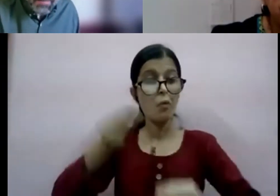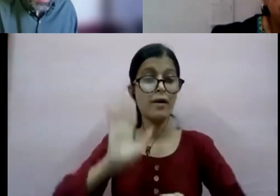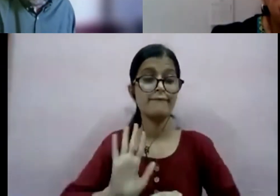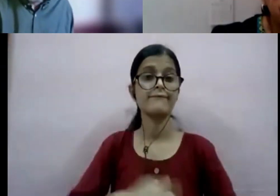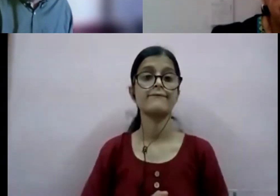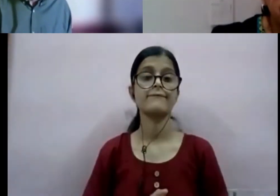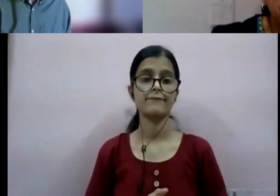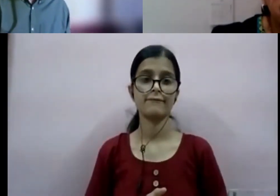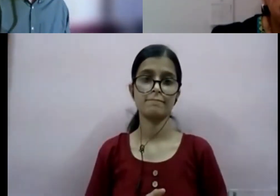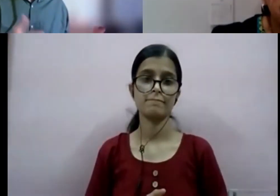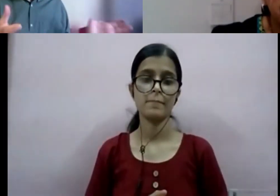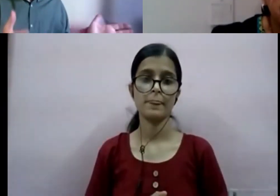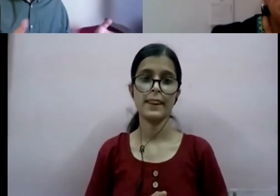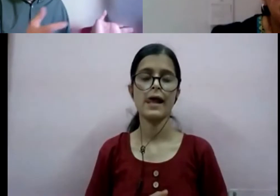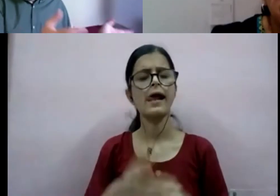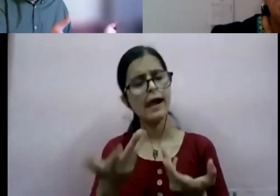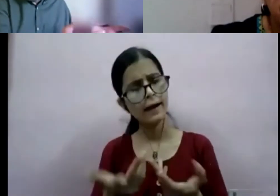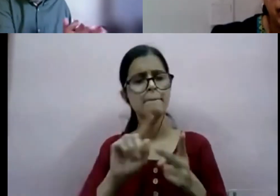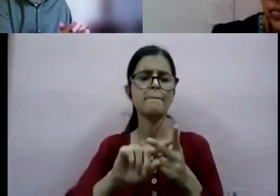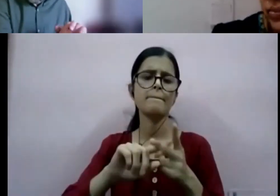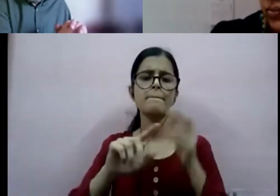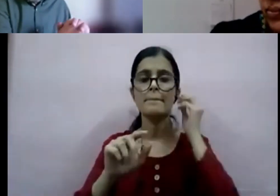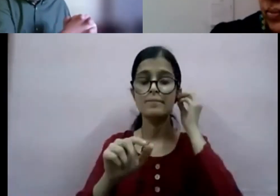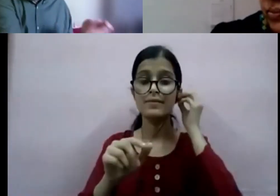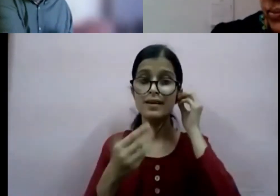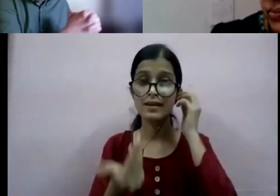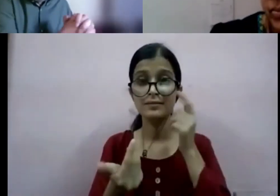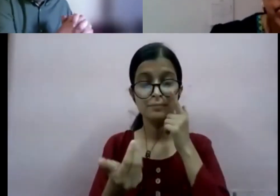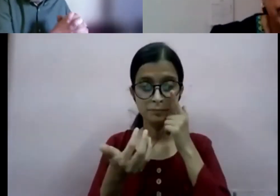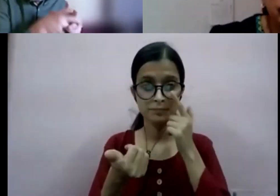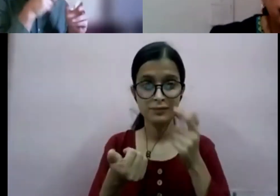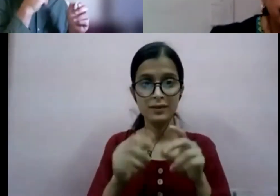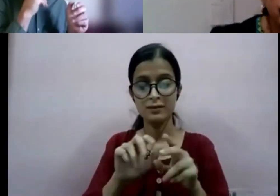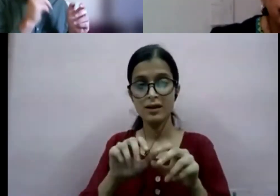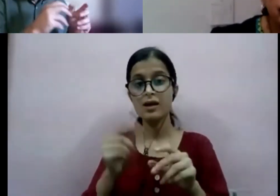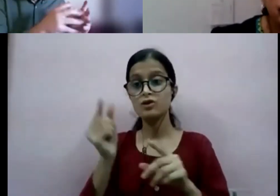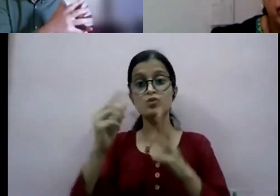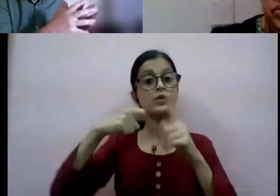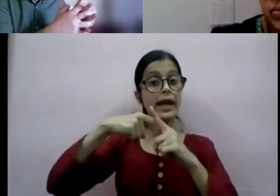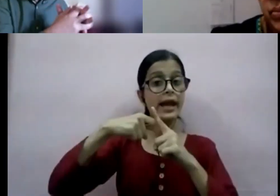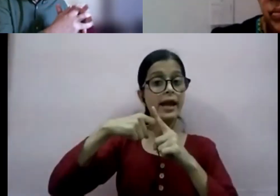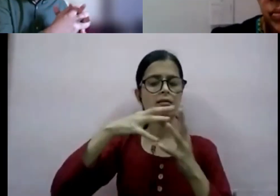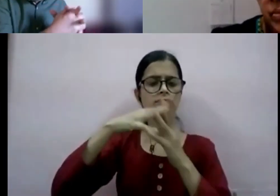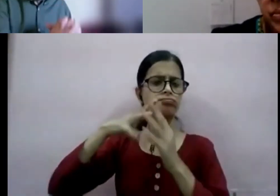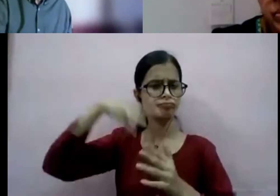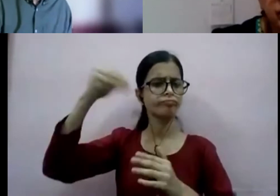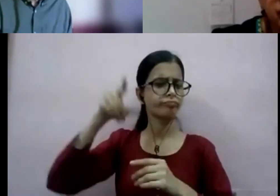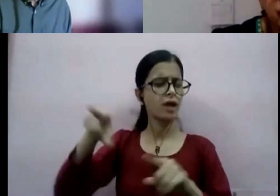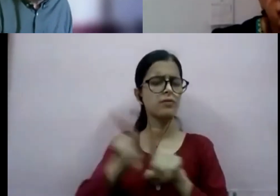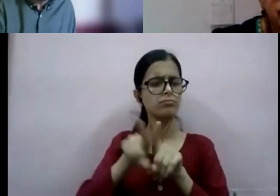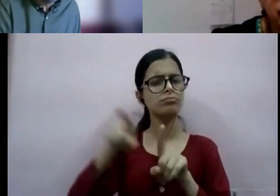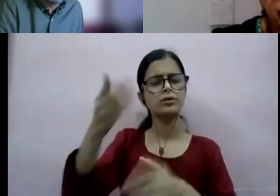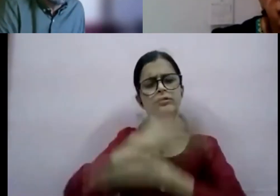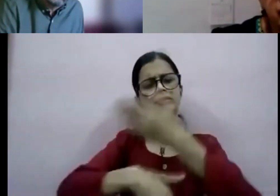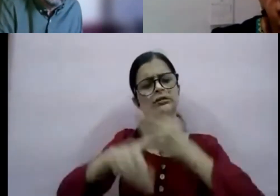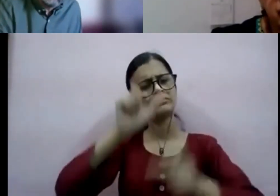really impacted on disabled people, and I can only speak here about the UK, is that disabled people